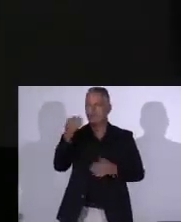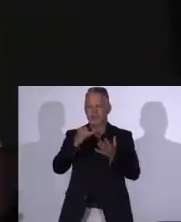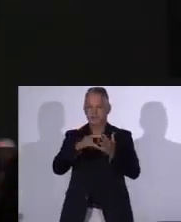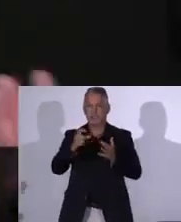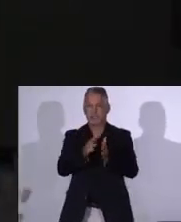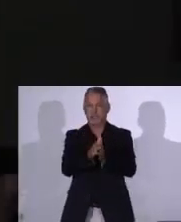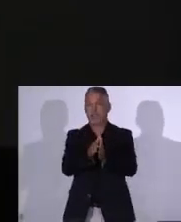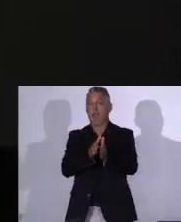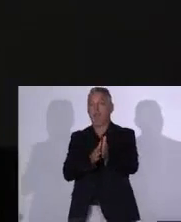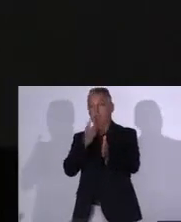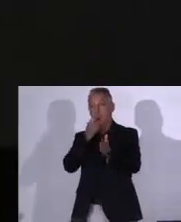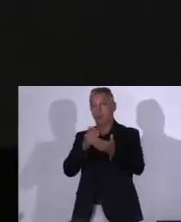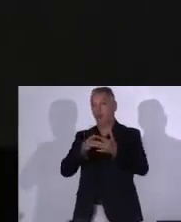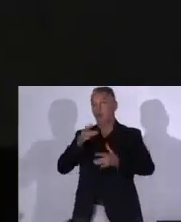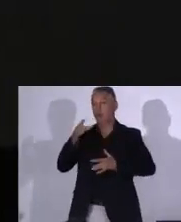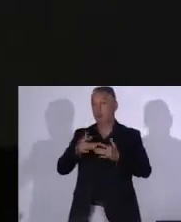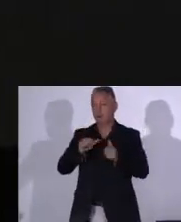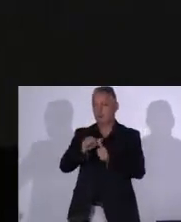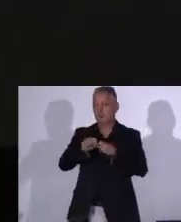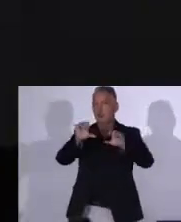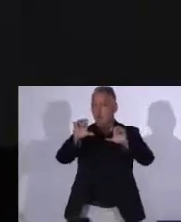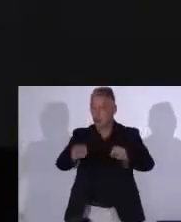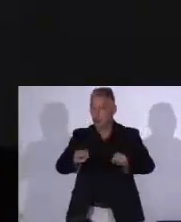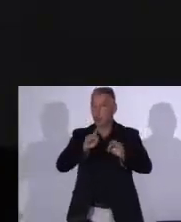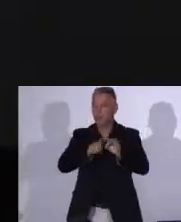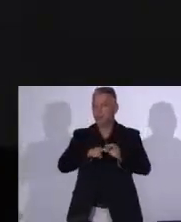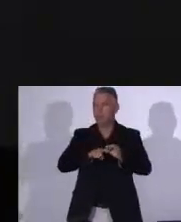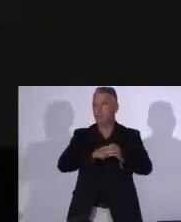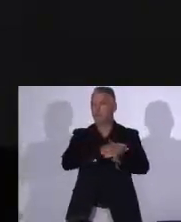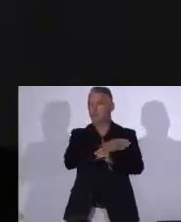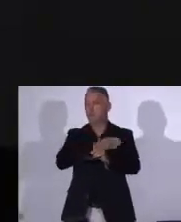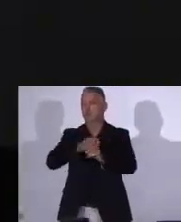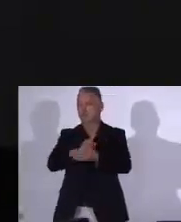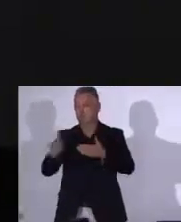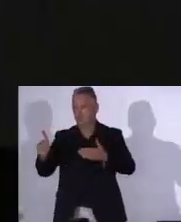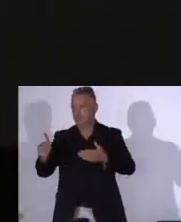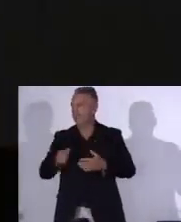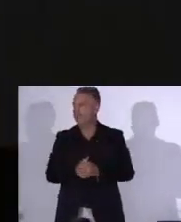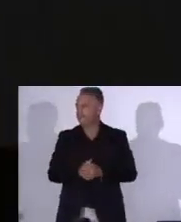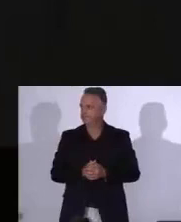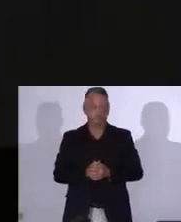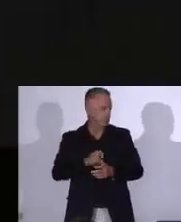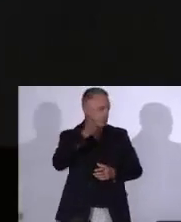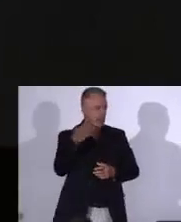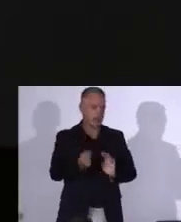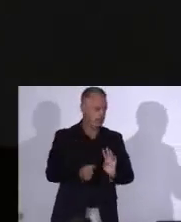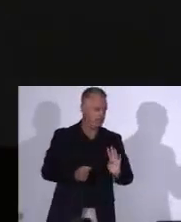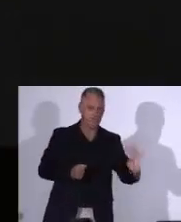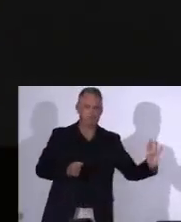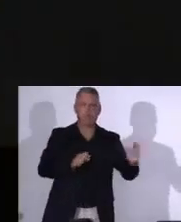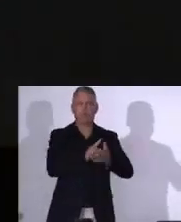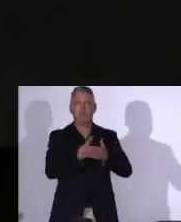questions until the end for the panel so that anyone attending remotely can participate as much as possible.